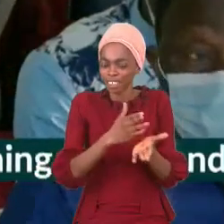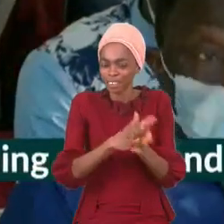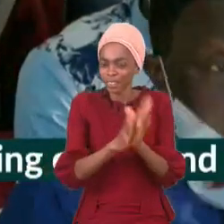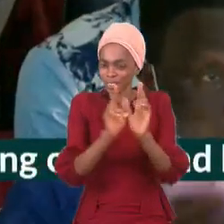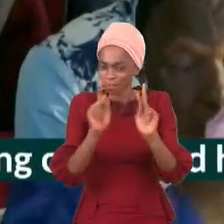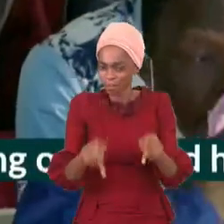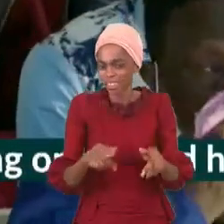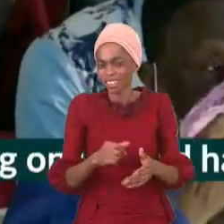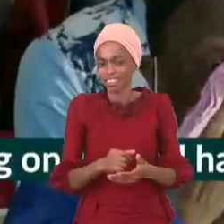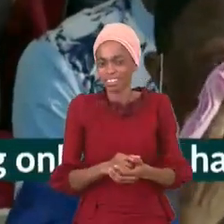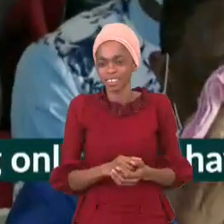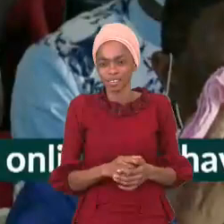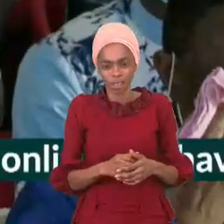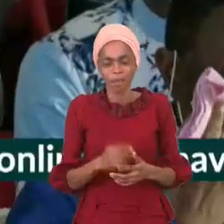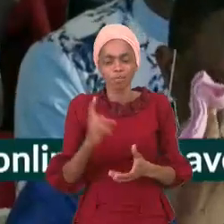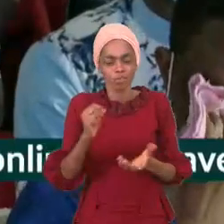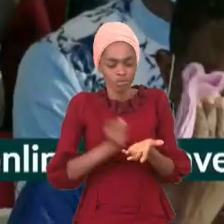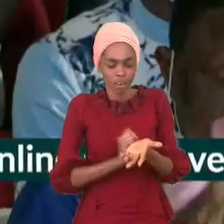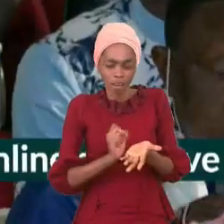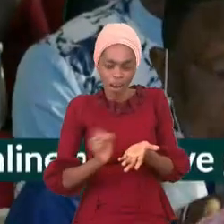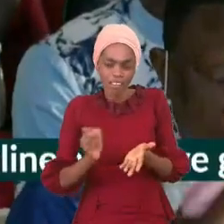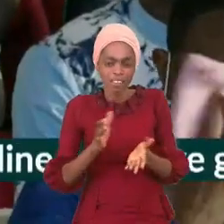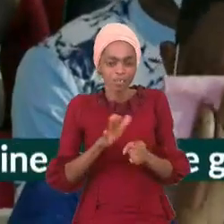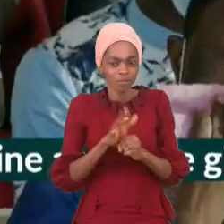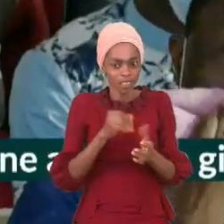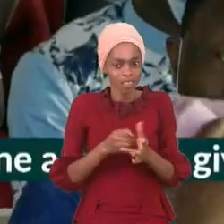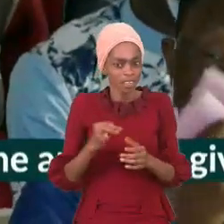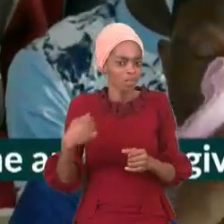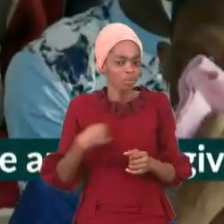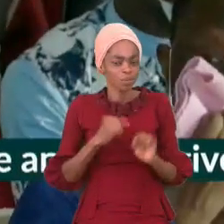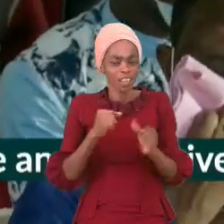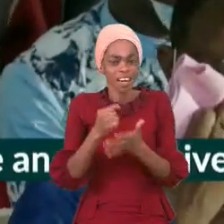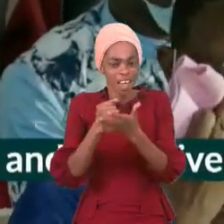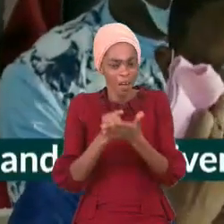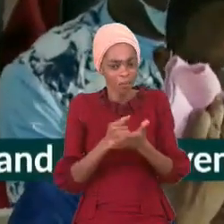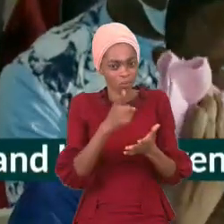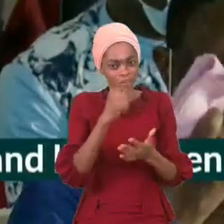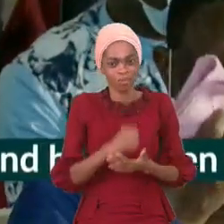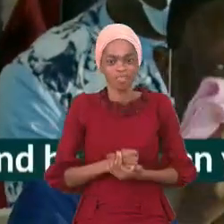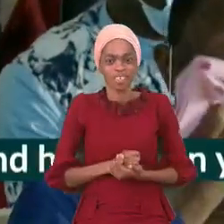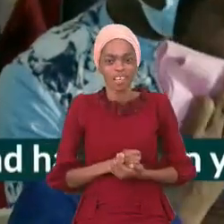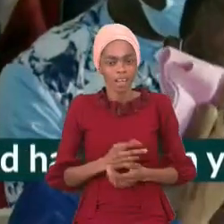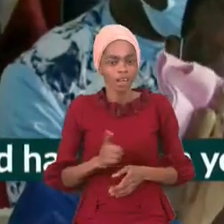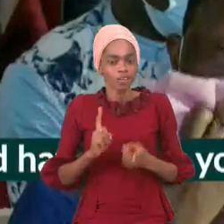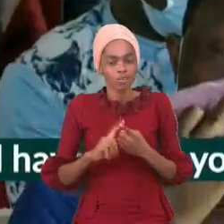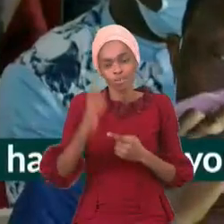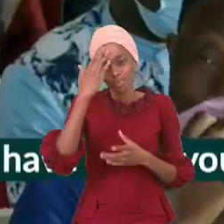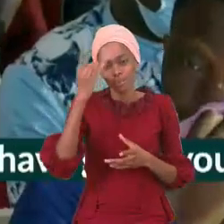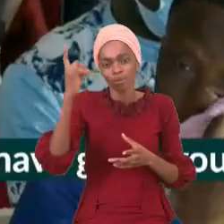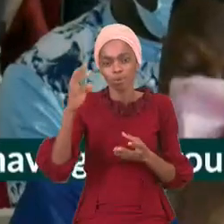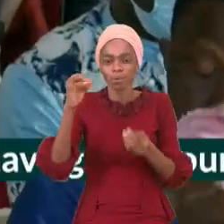on the GS official Facebook page. It's everywhere. On your screen.